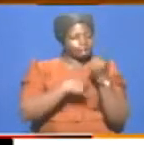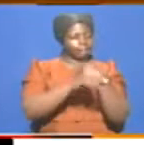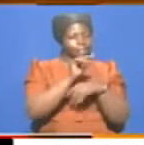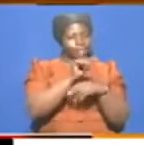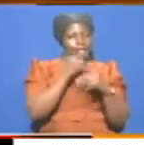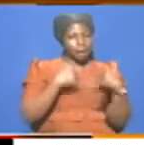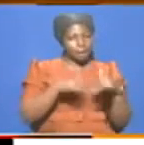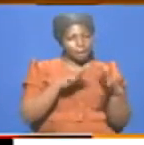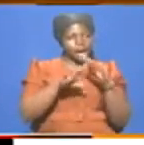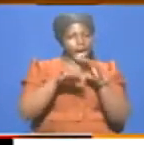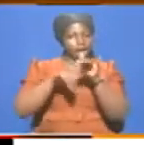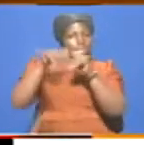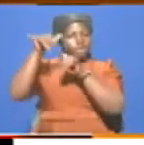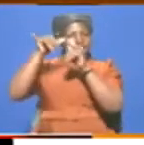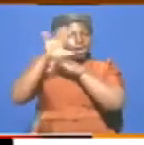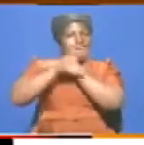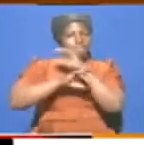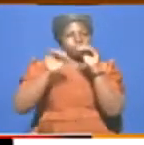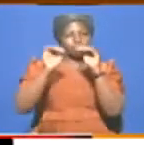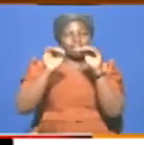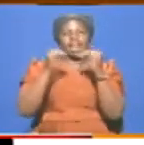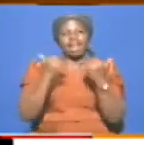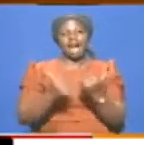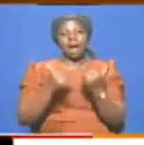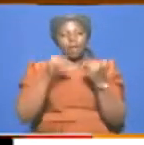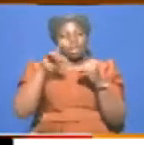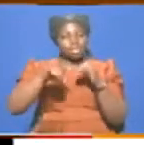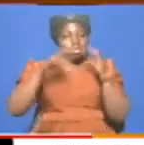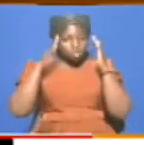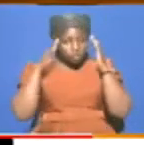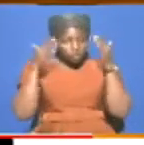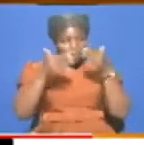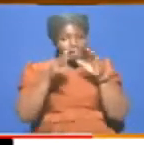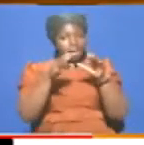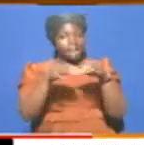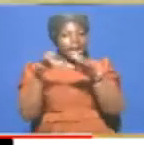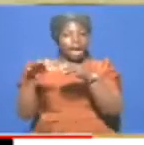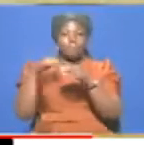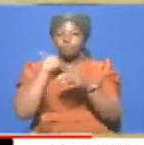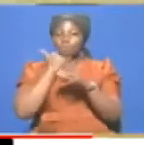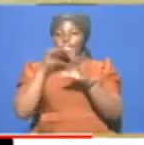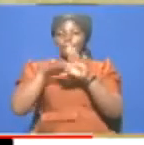abroad. So we want to put a focus on the clubs that are members of KPL.